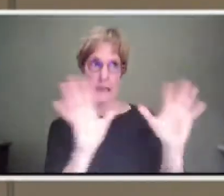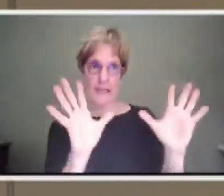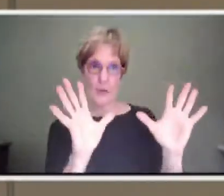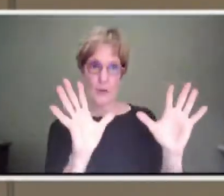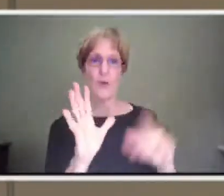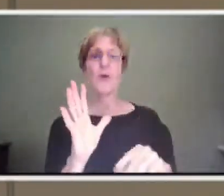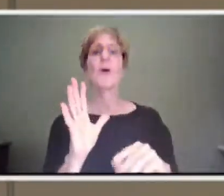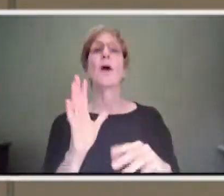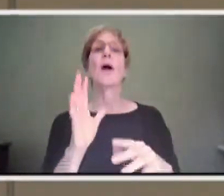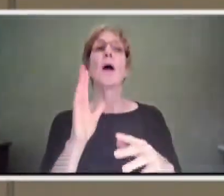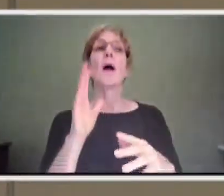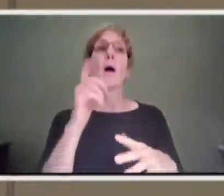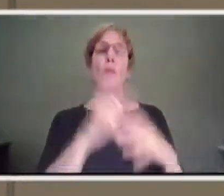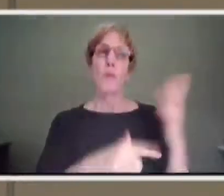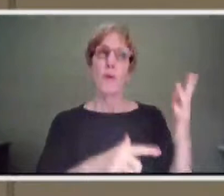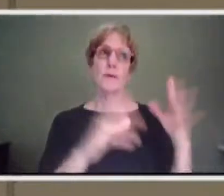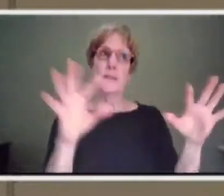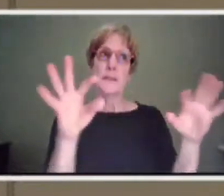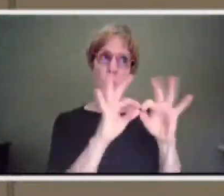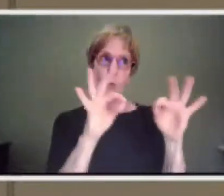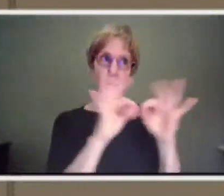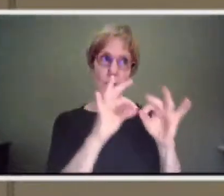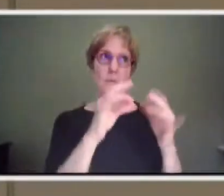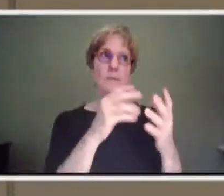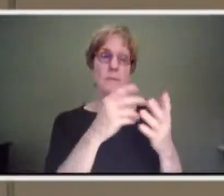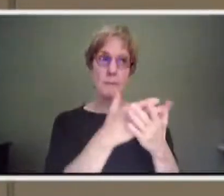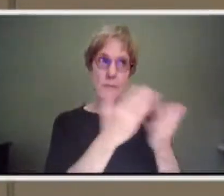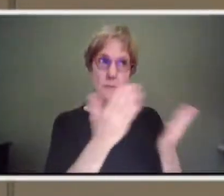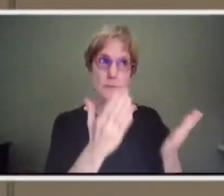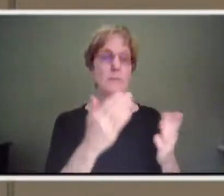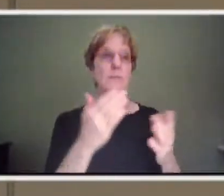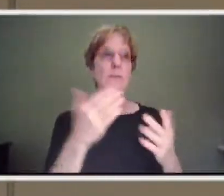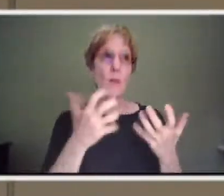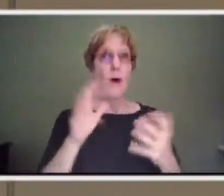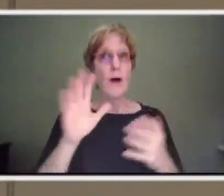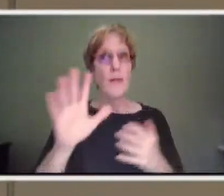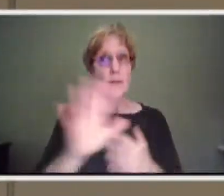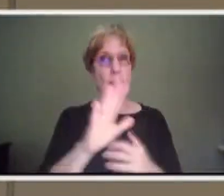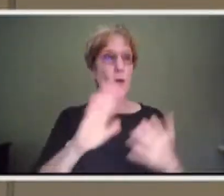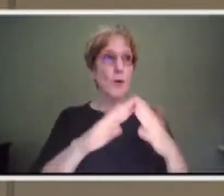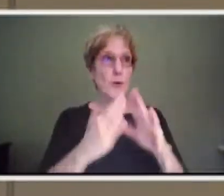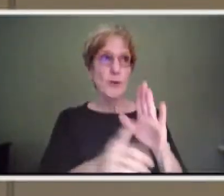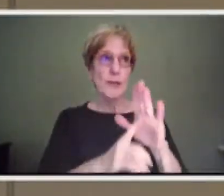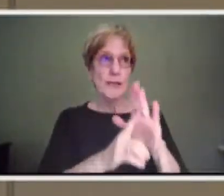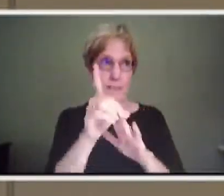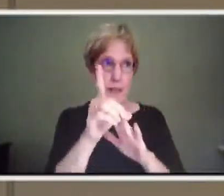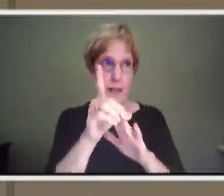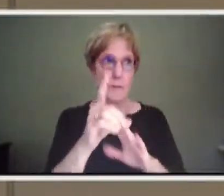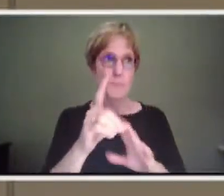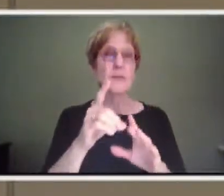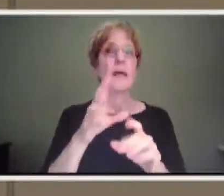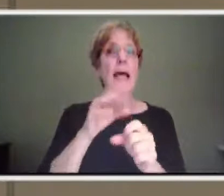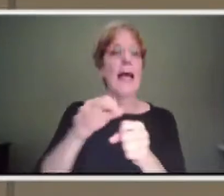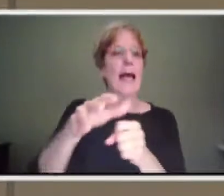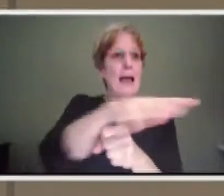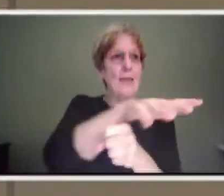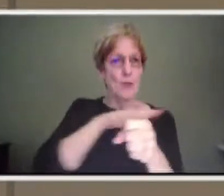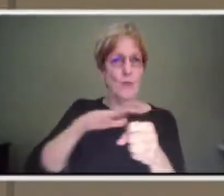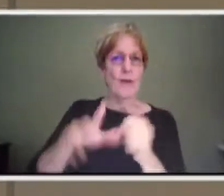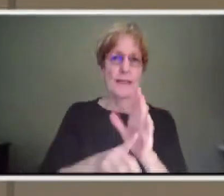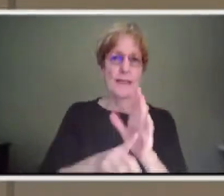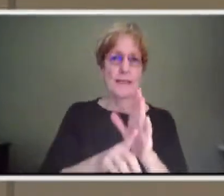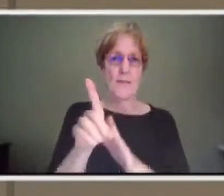what they value and how they want their community developed and the surrounding area developed. You have a close. Motion to close No,